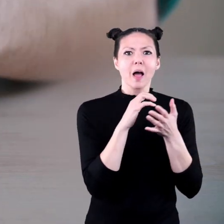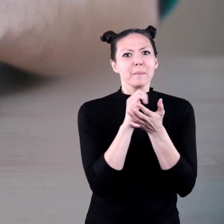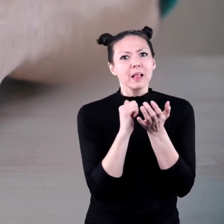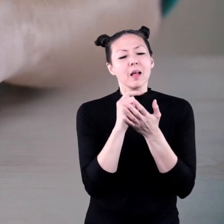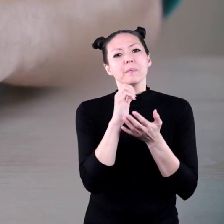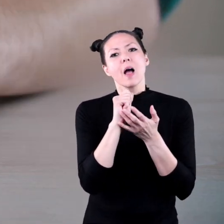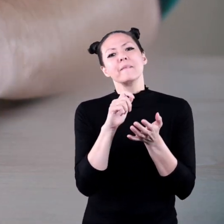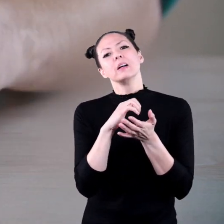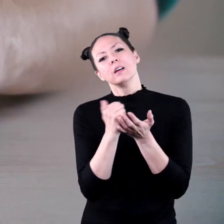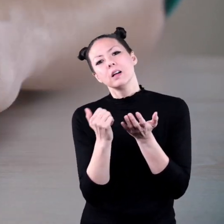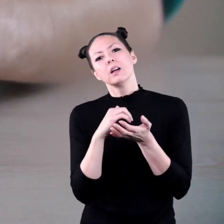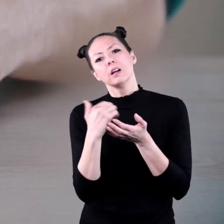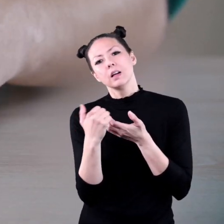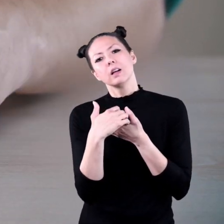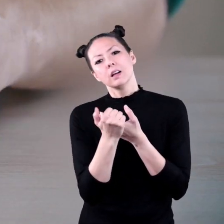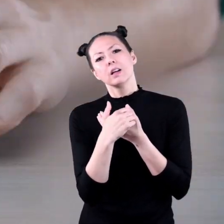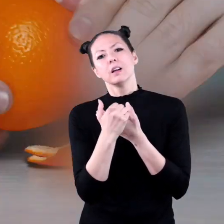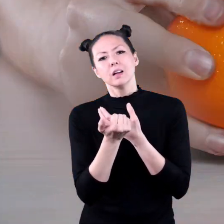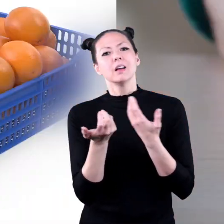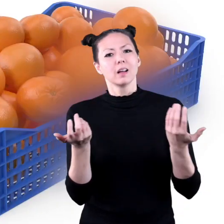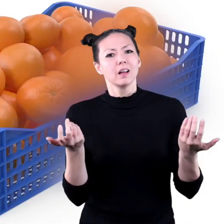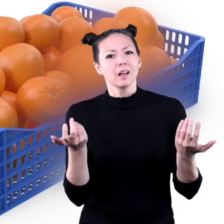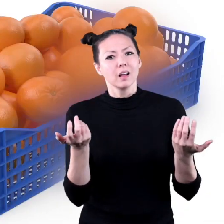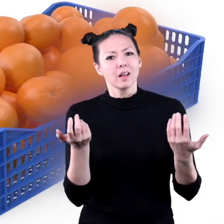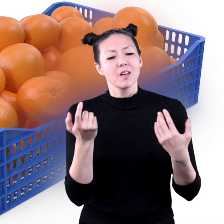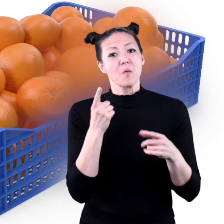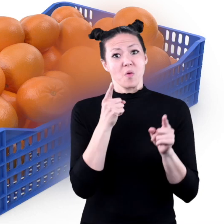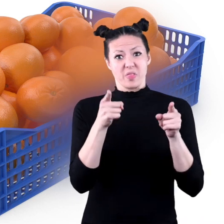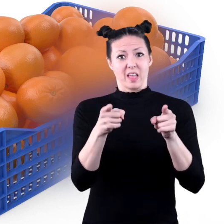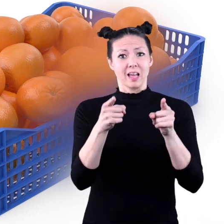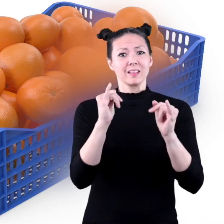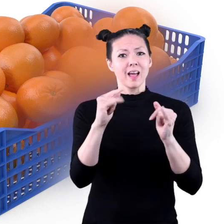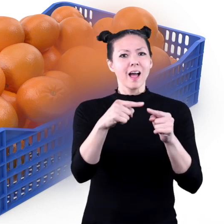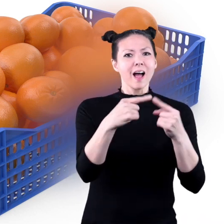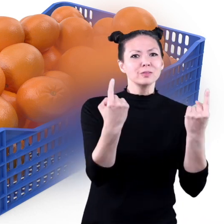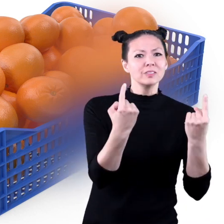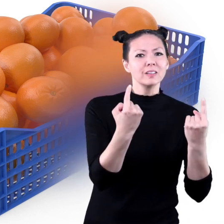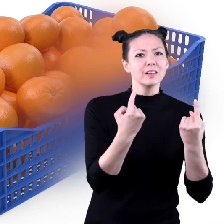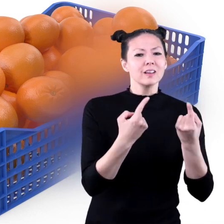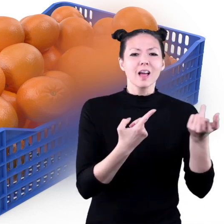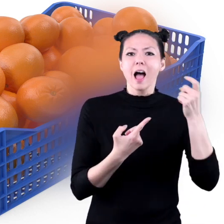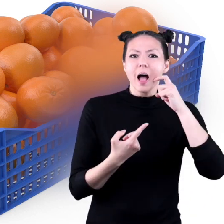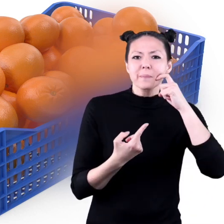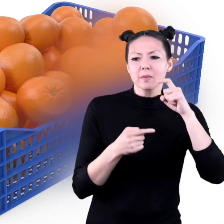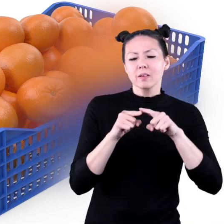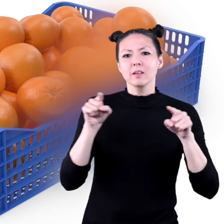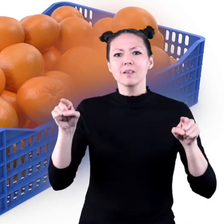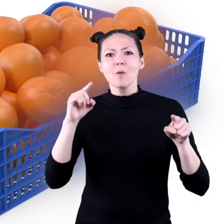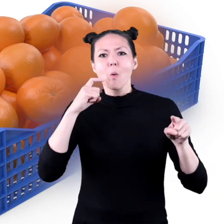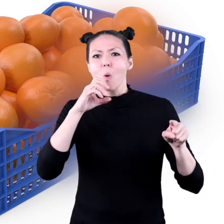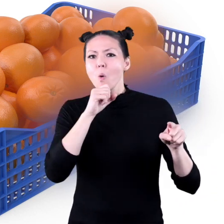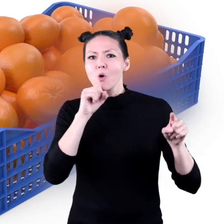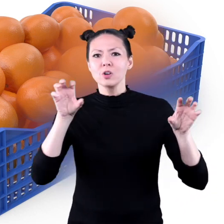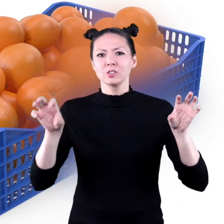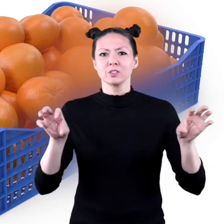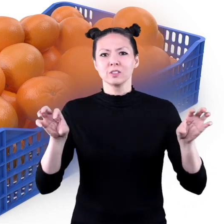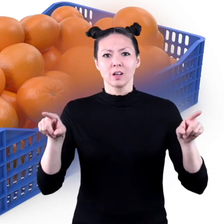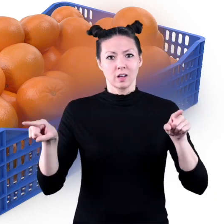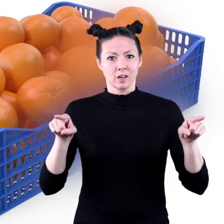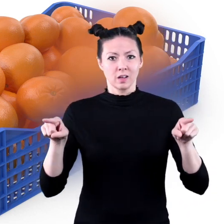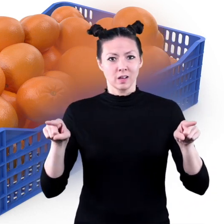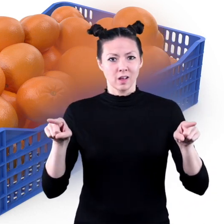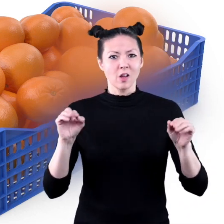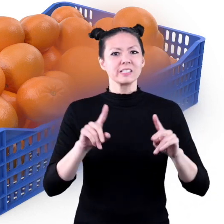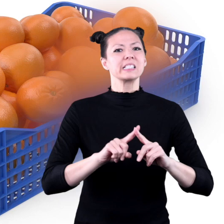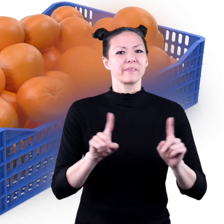but an orange, not so much. Right there, we've contrasted the apple to the orange by pointing out the things that